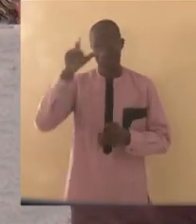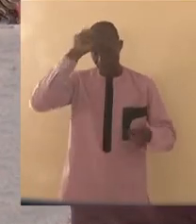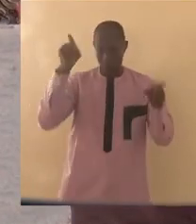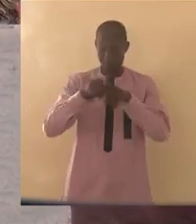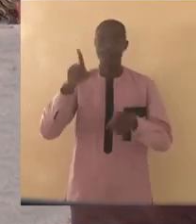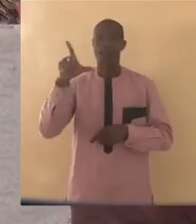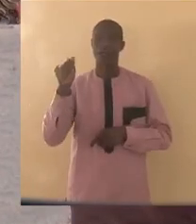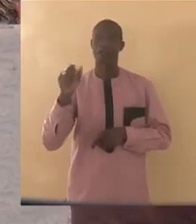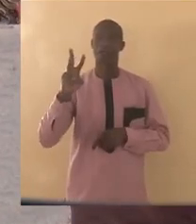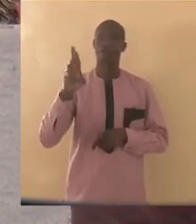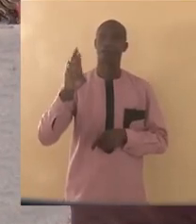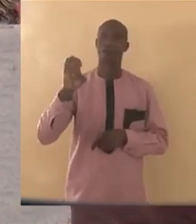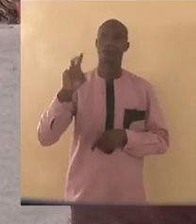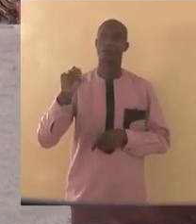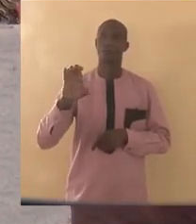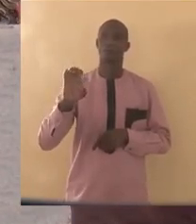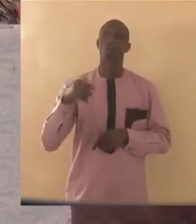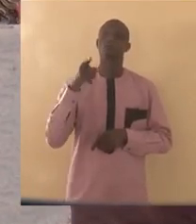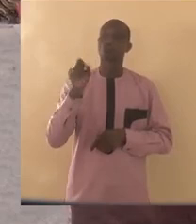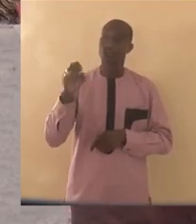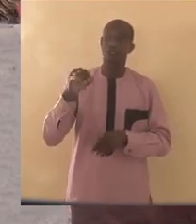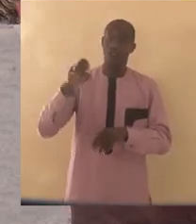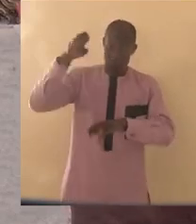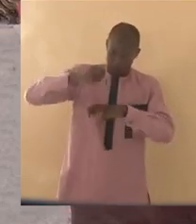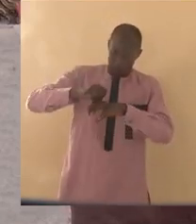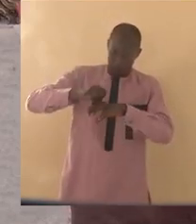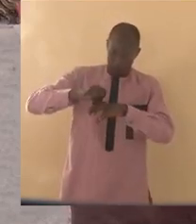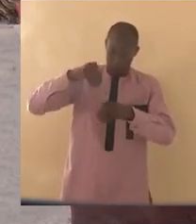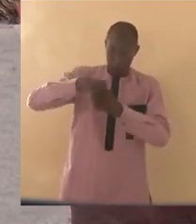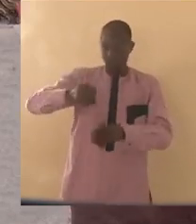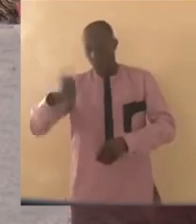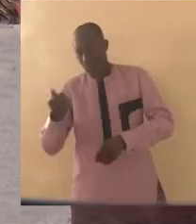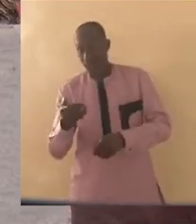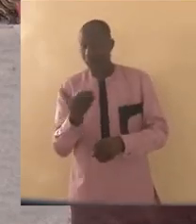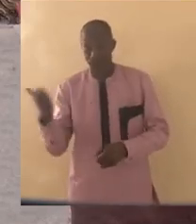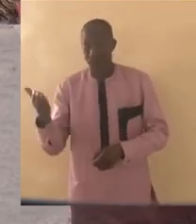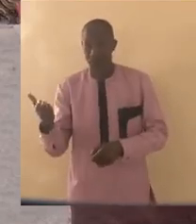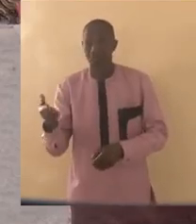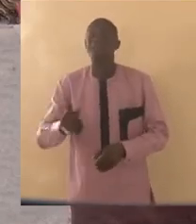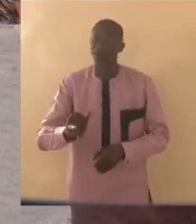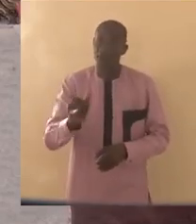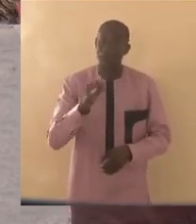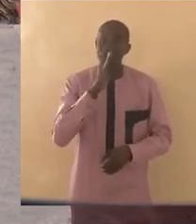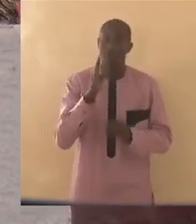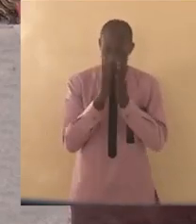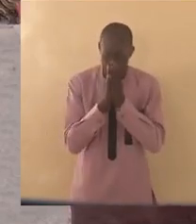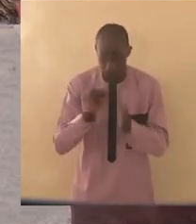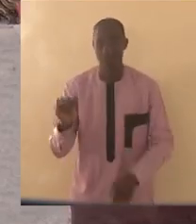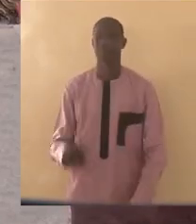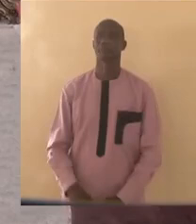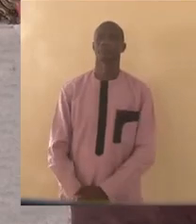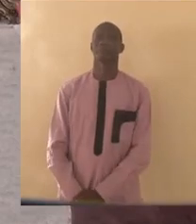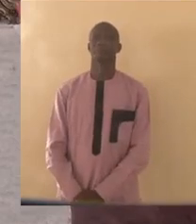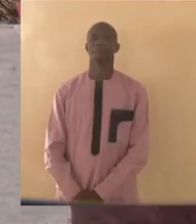Brother Lawrence. So that you can be engaged in other things and still be praying.